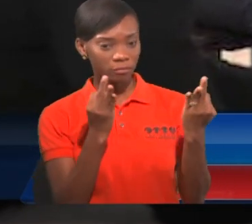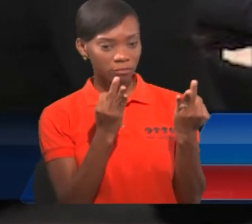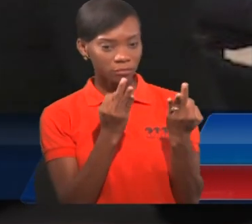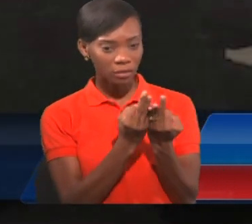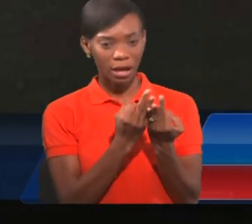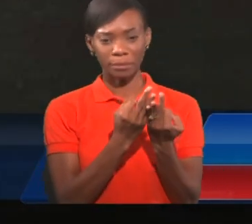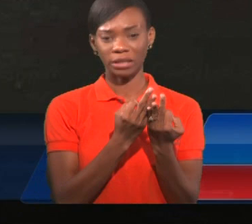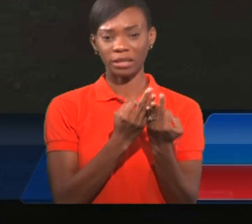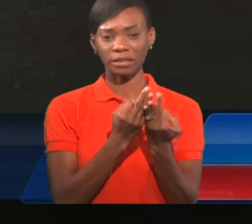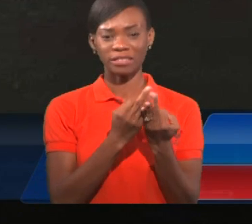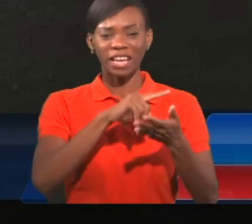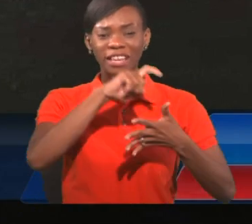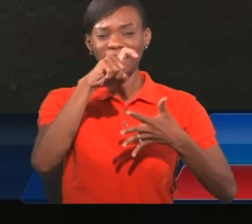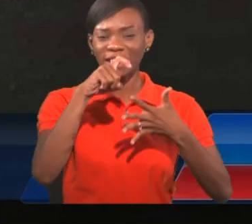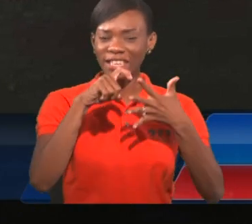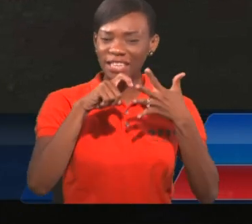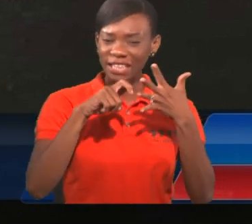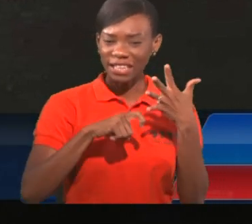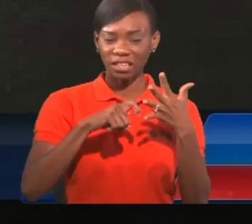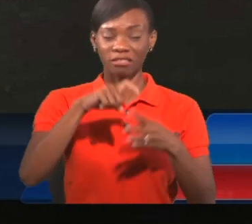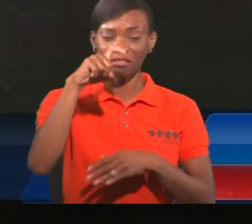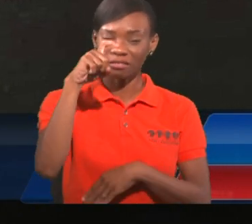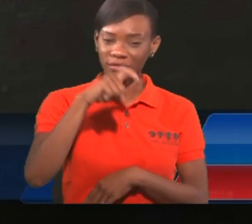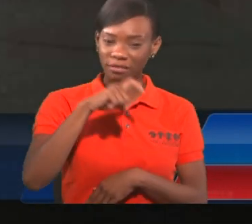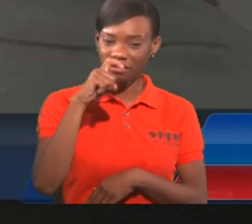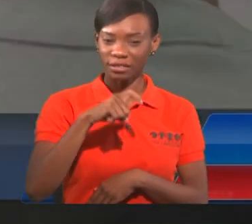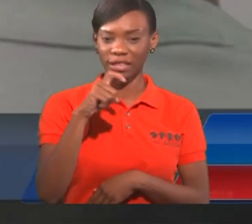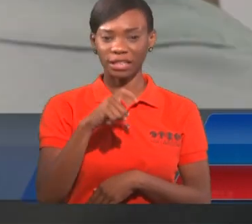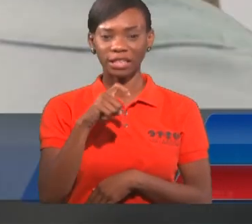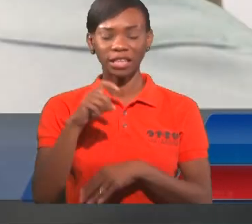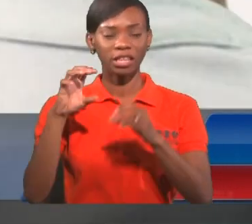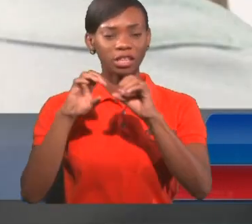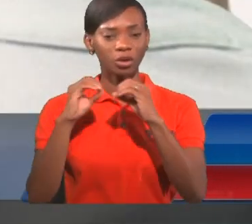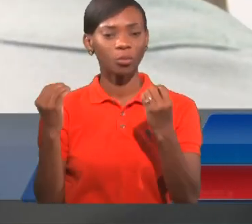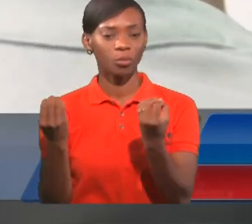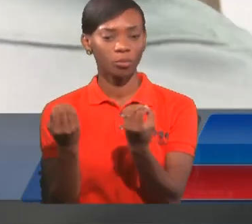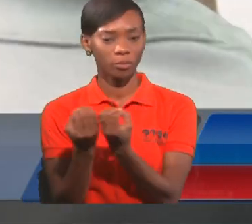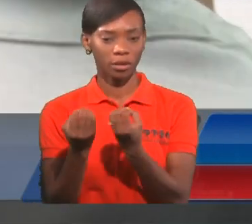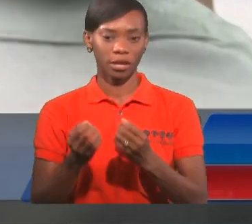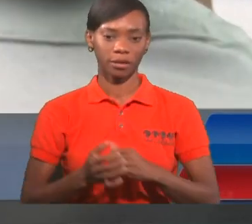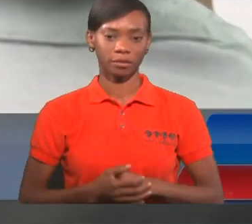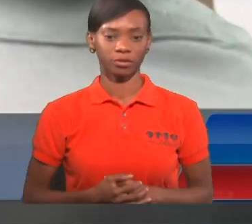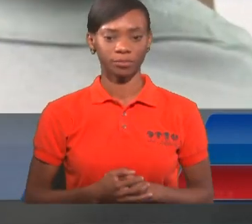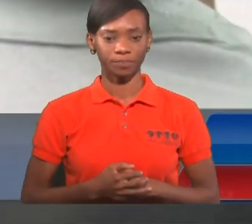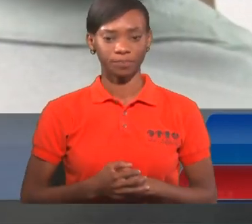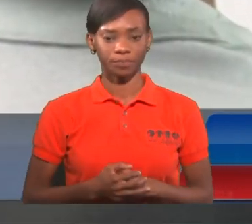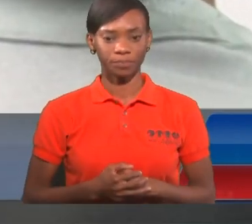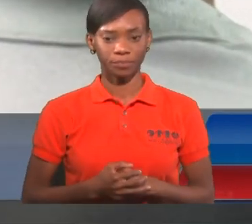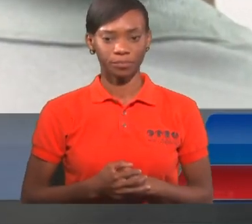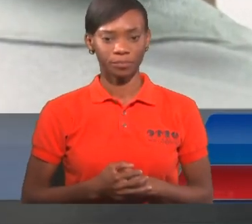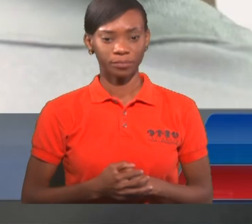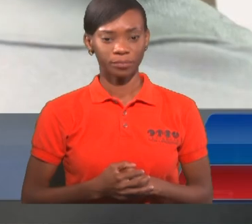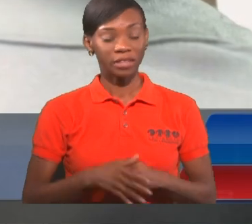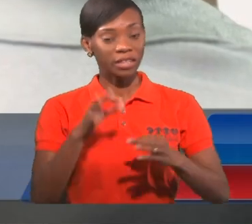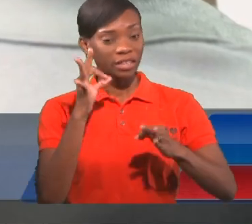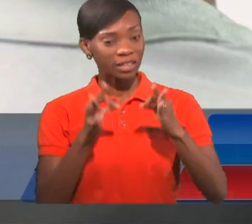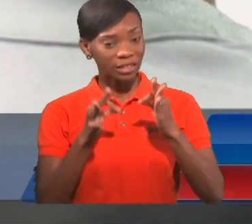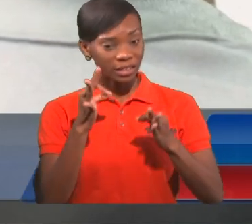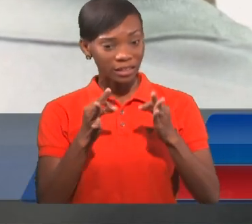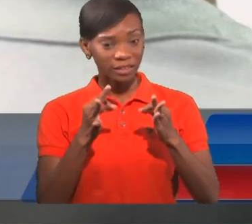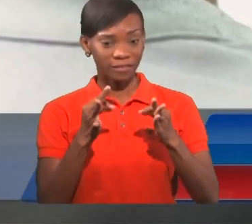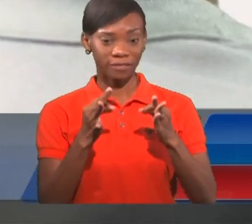Mr. Batiste says if an individual doesn't have the support of their family, they are often advised to find alternative accommodations on their